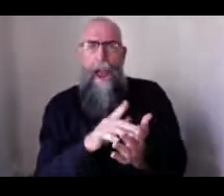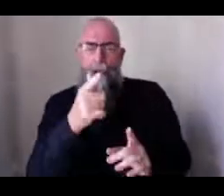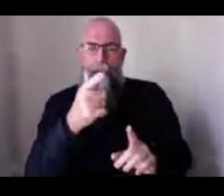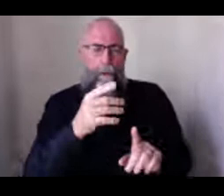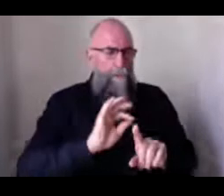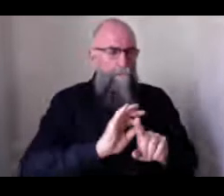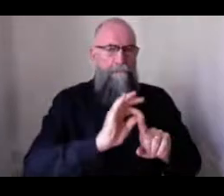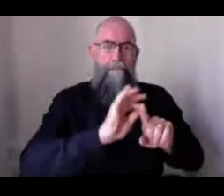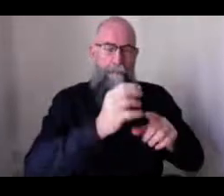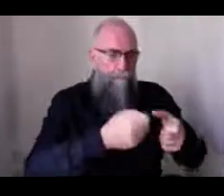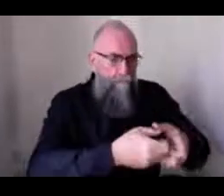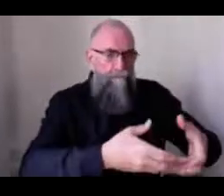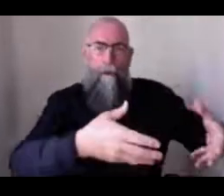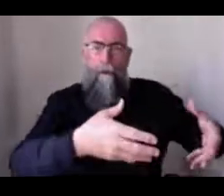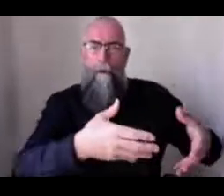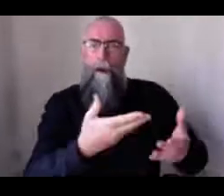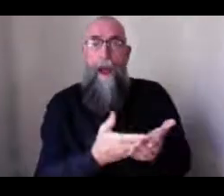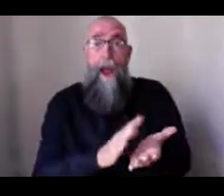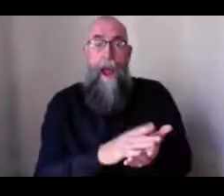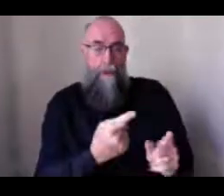their participation.